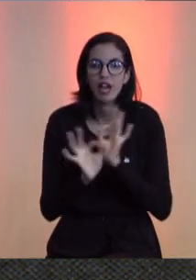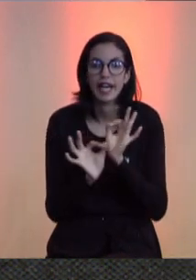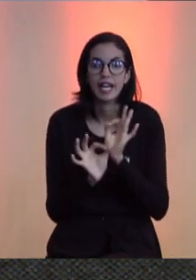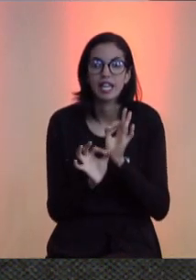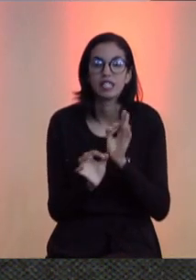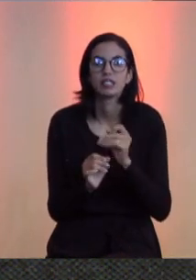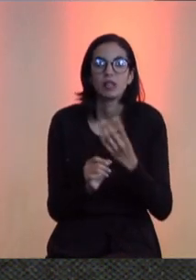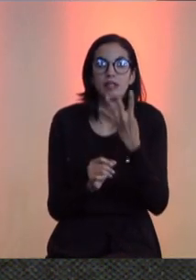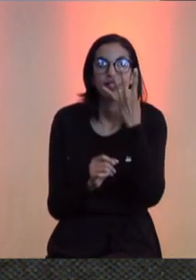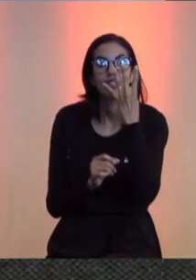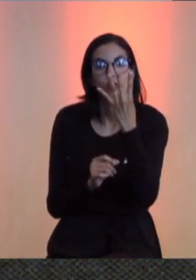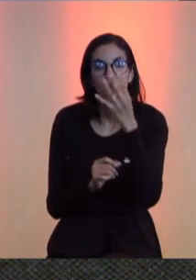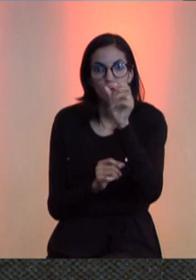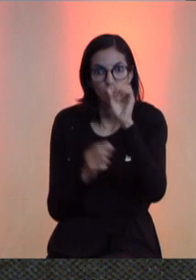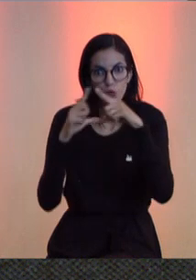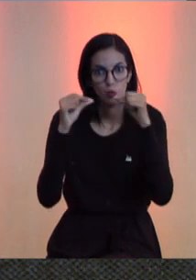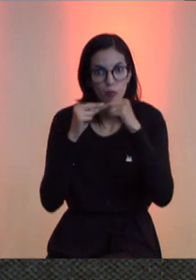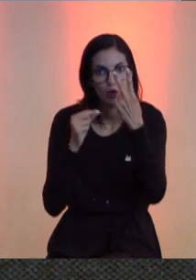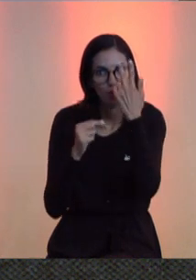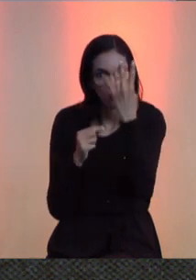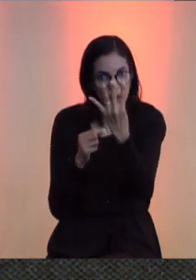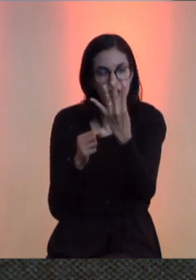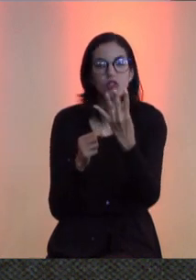semejante a hijo de los dioses.